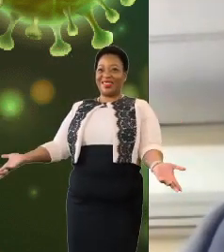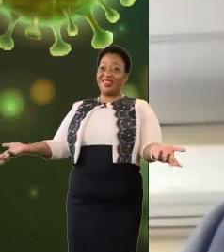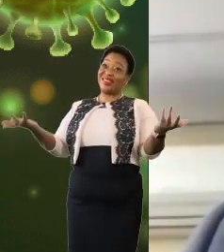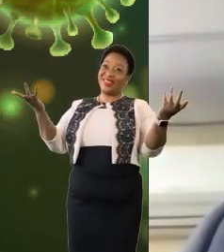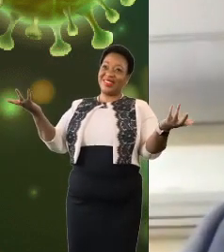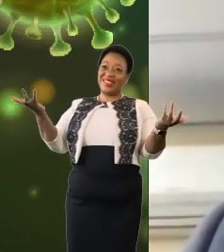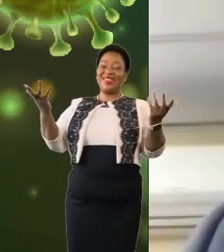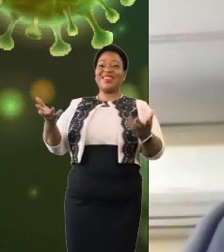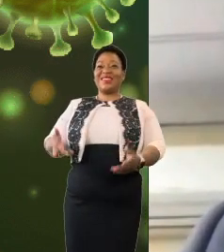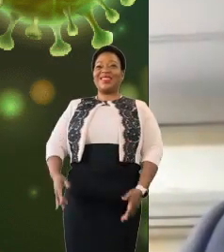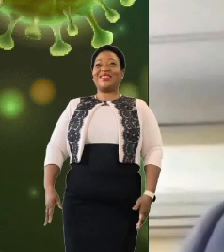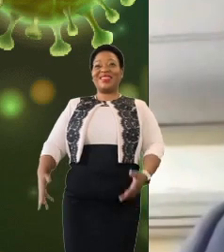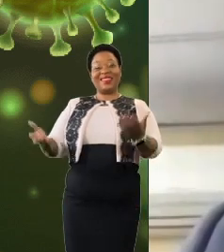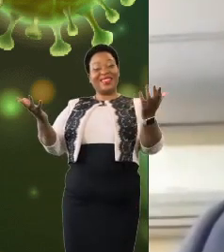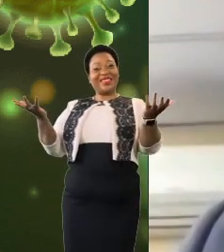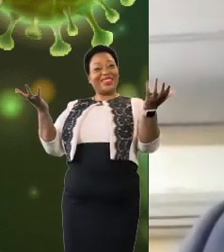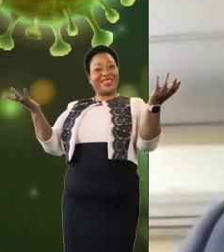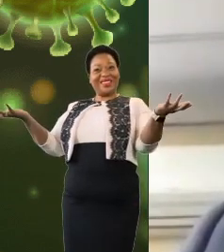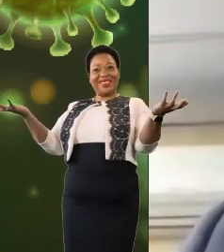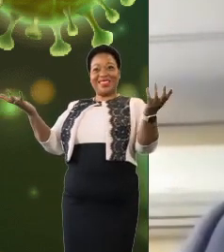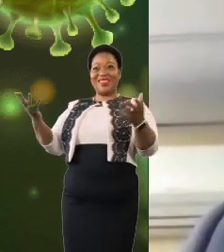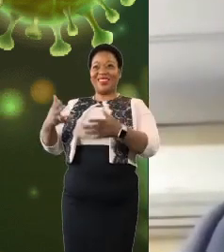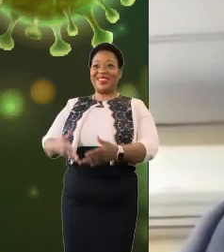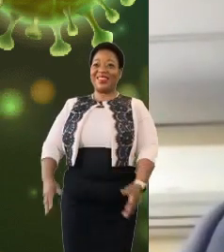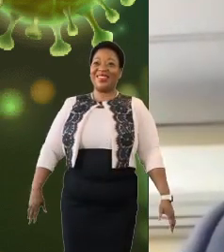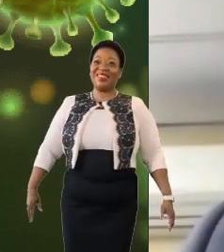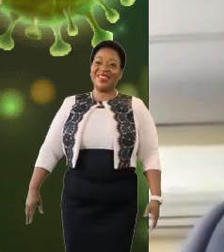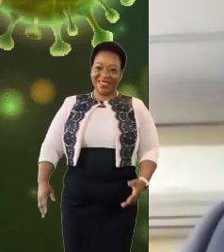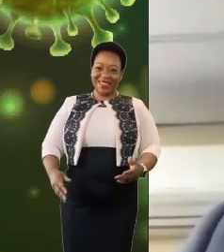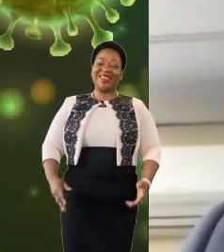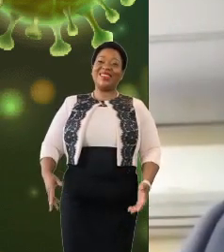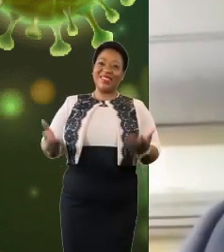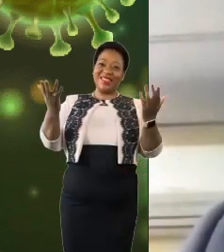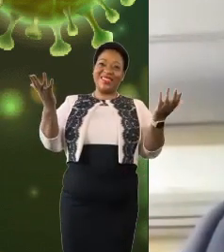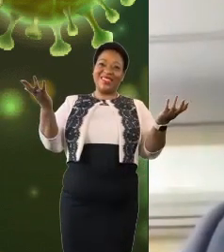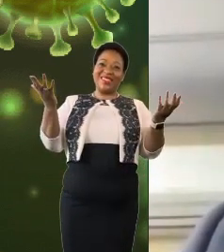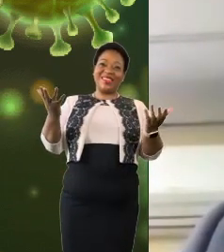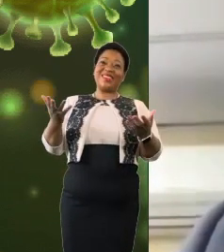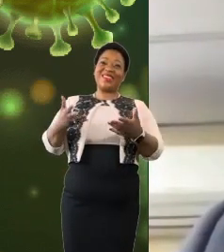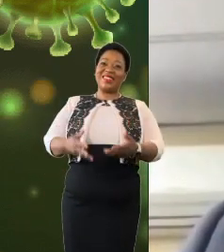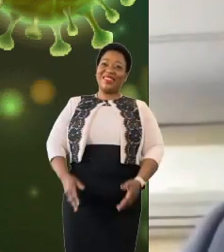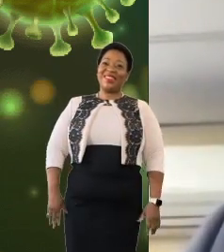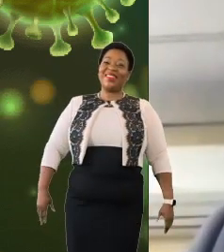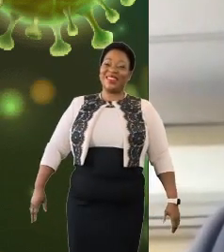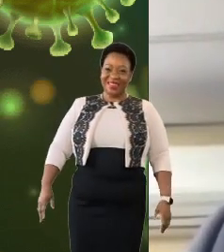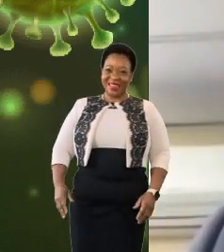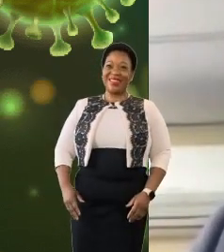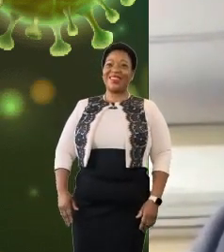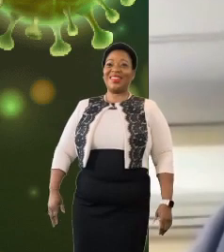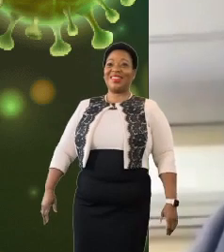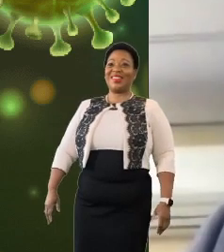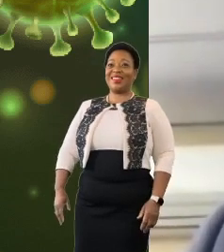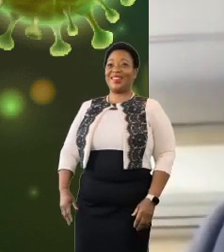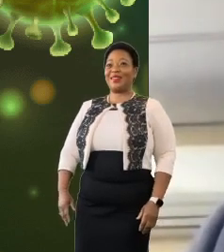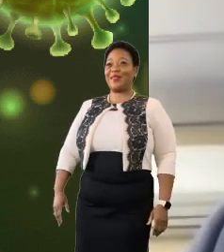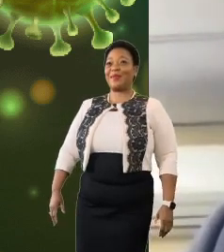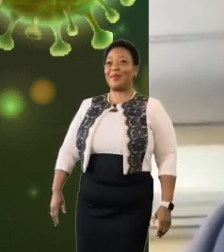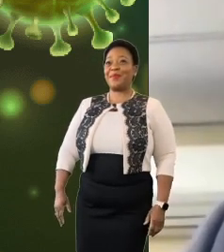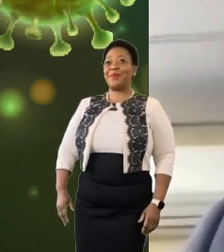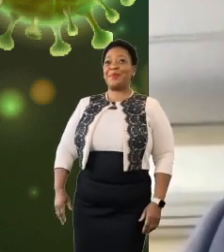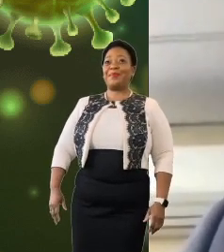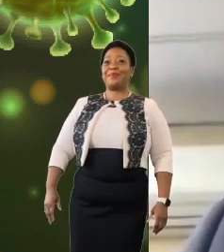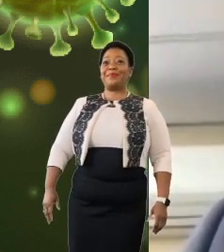we have projects with a number of the Tibet colleges in the KZN area that are aimed at